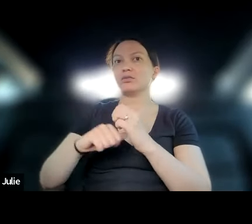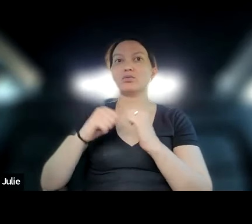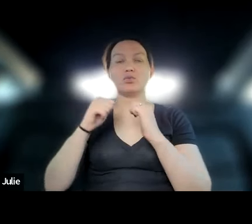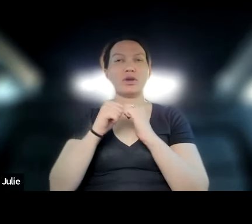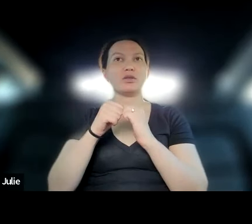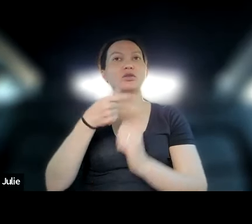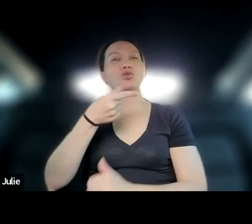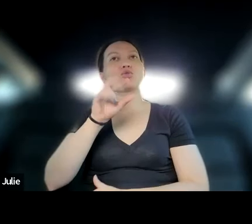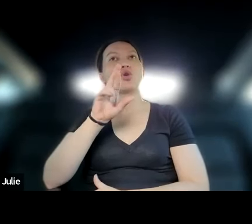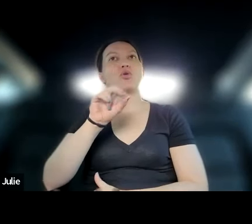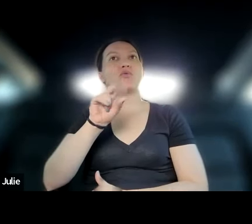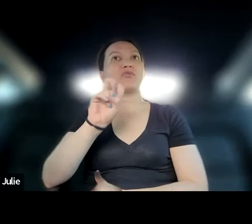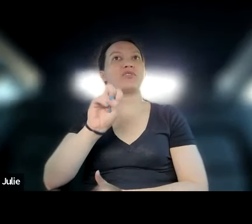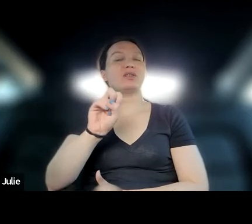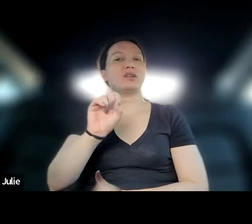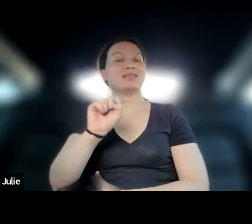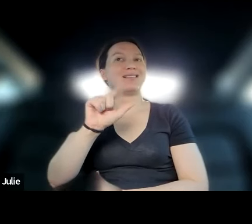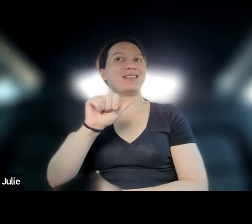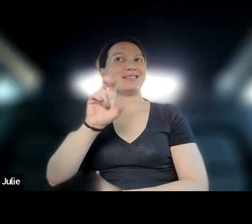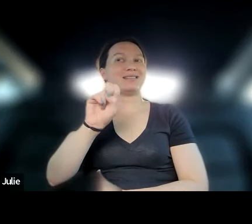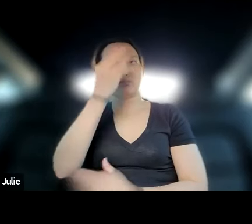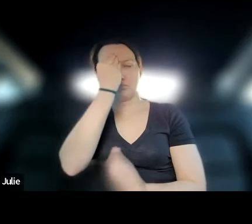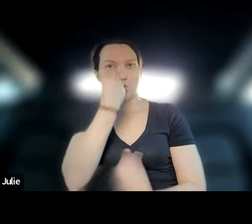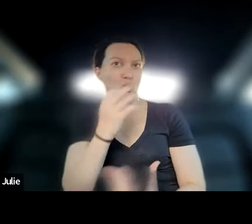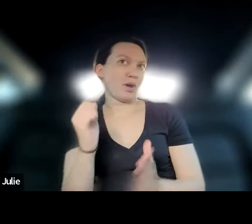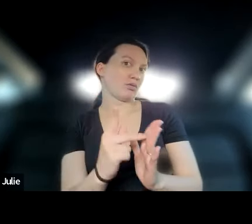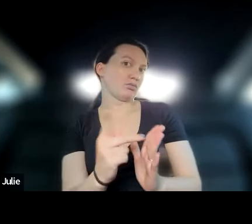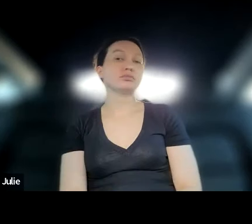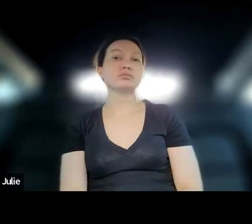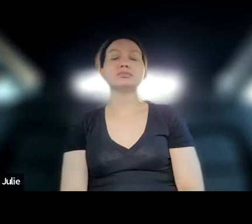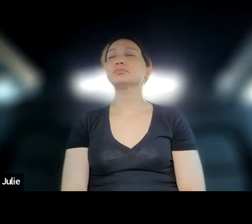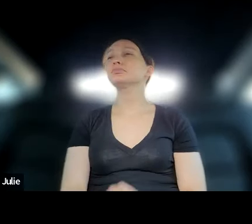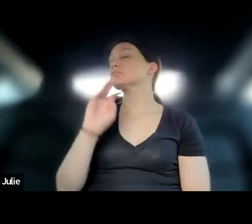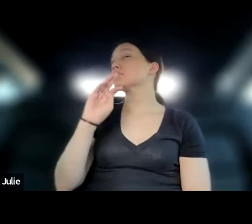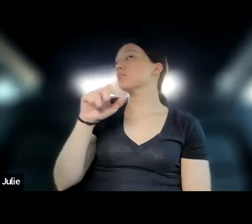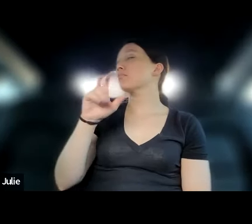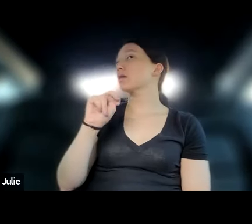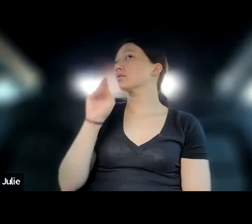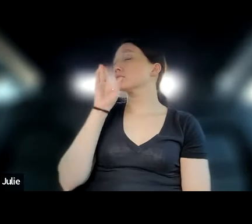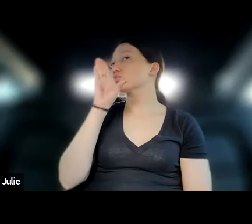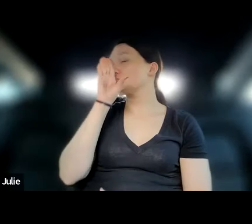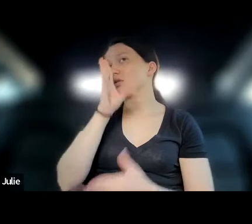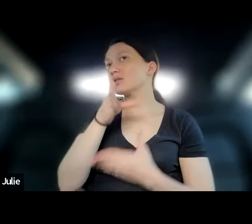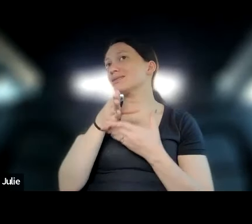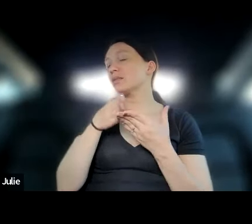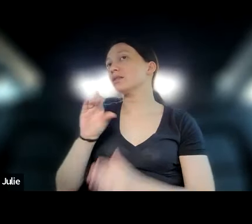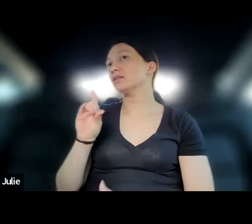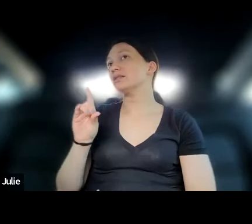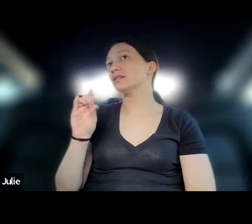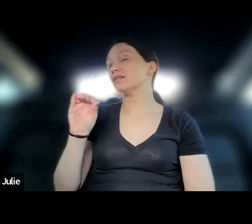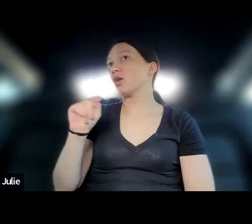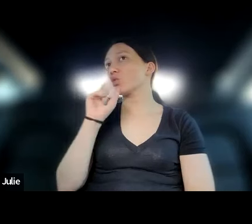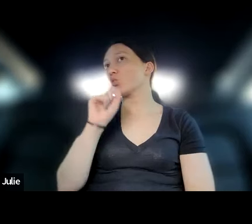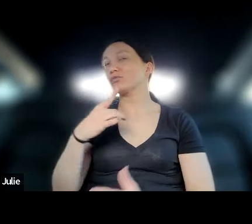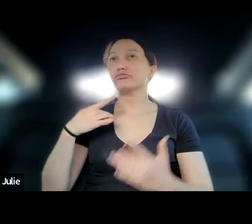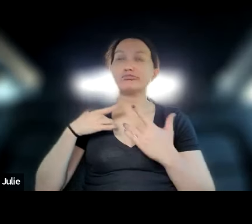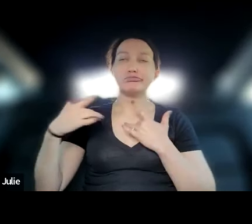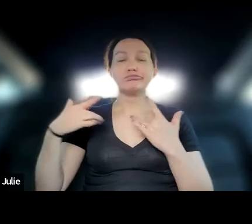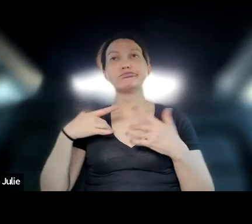Slade, so we'll be back to you. And that'll also be, I'm sure, some of DDOT's questions and concerns. And so